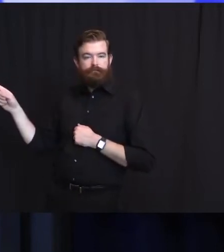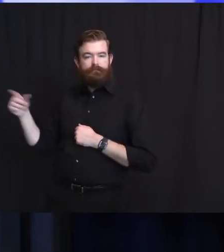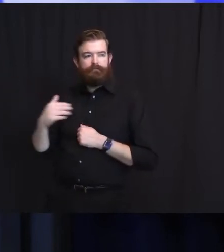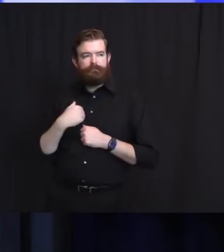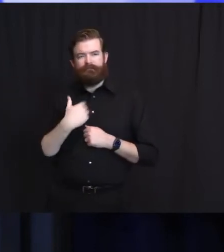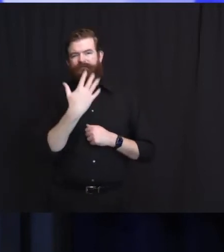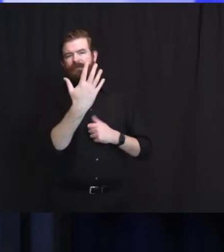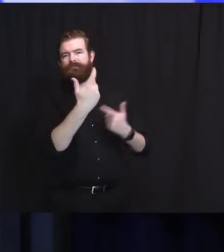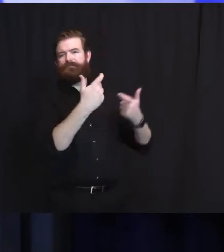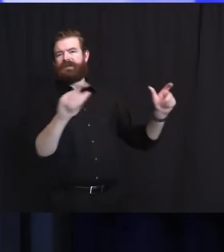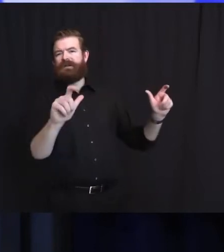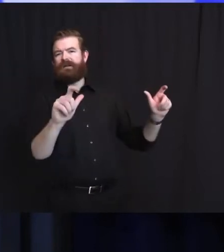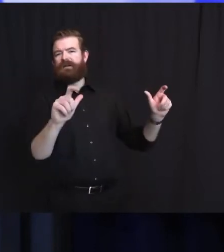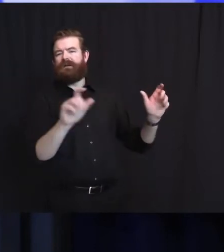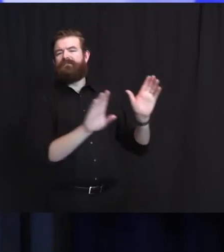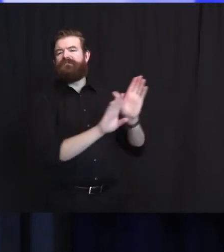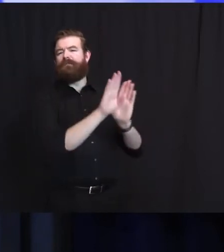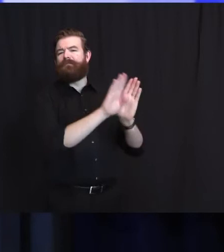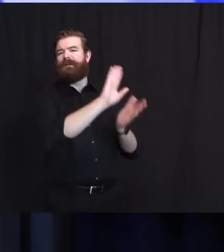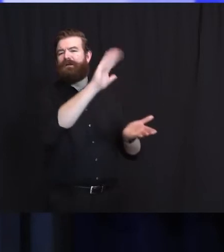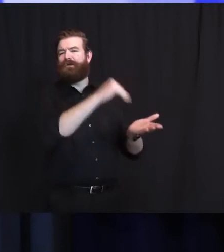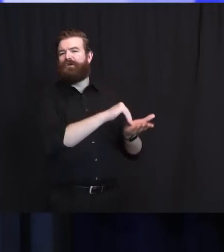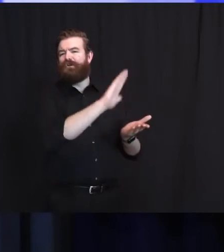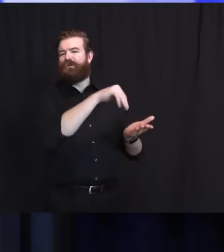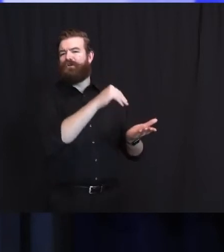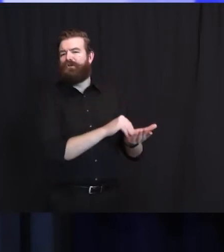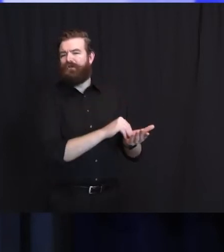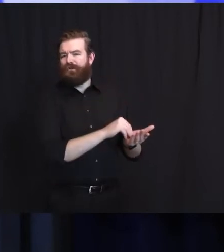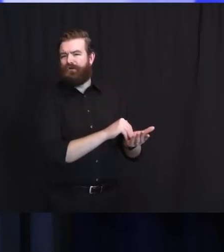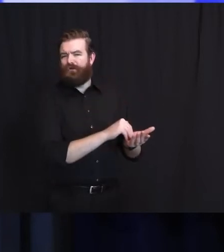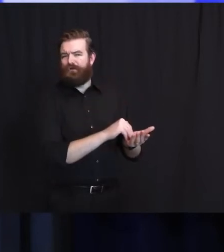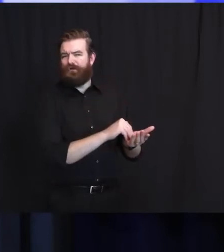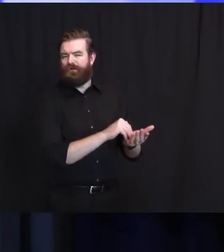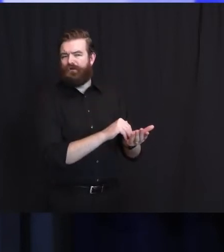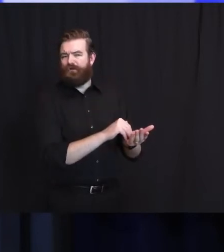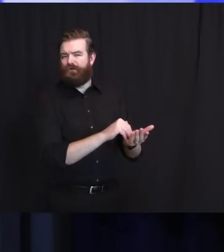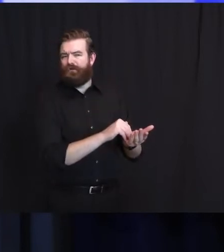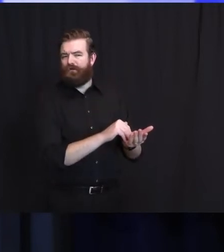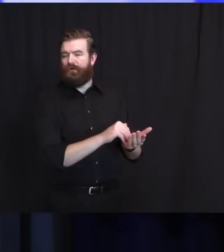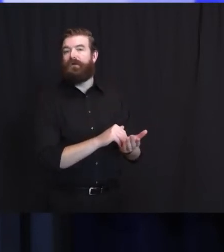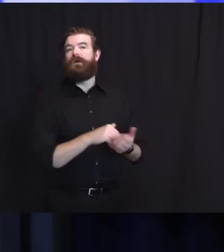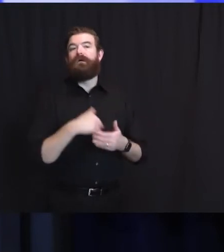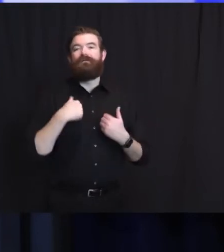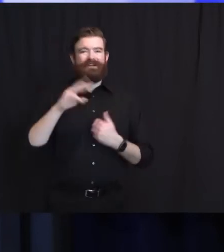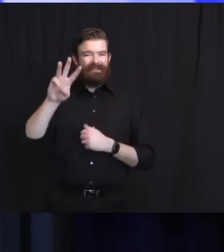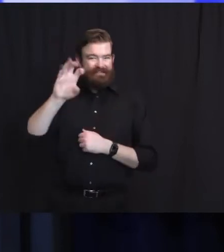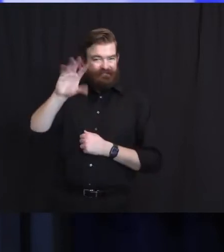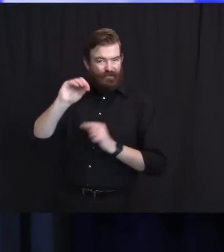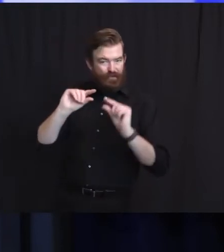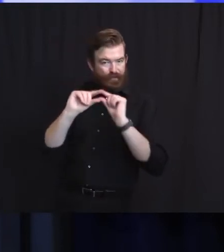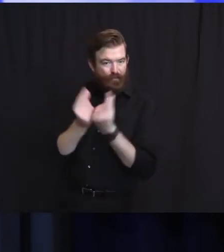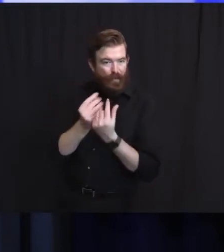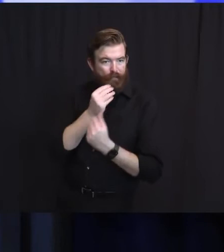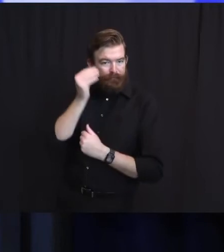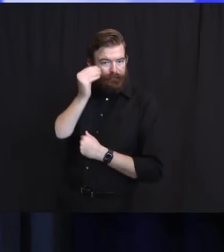7,600 individuals in our 650 group homes and other long-term residential